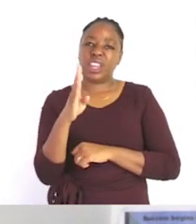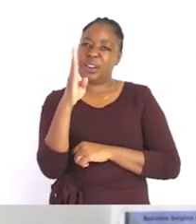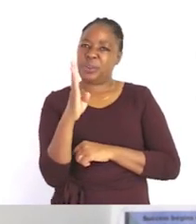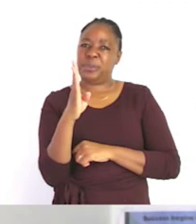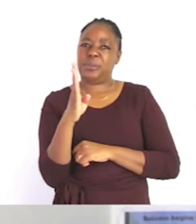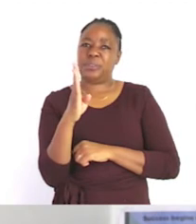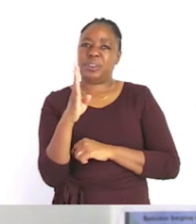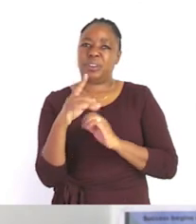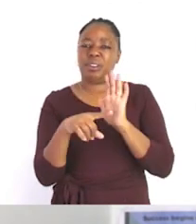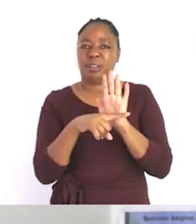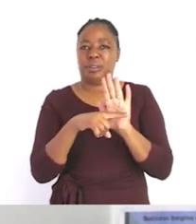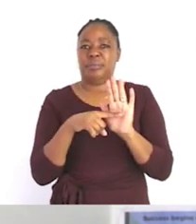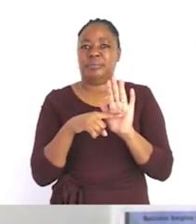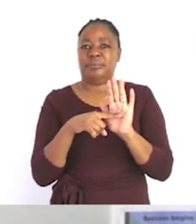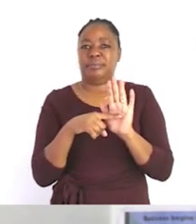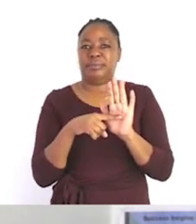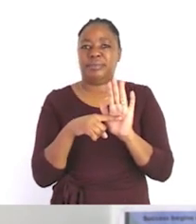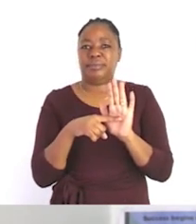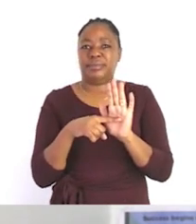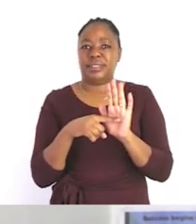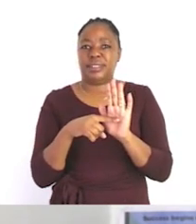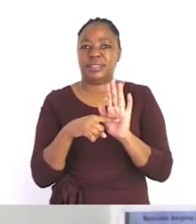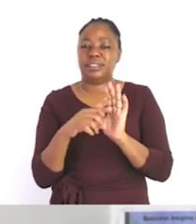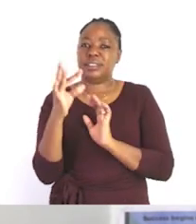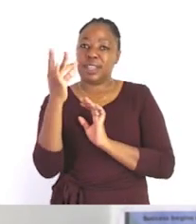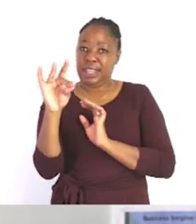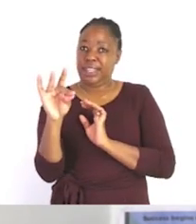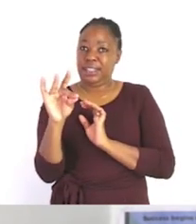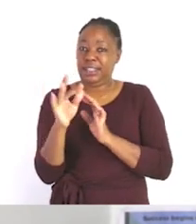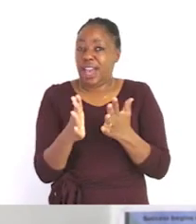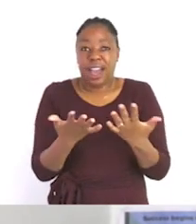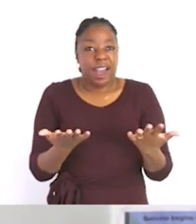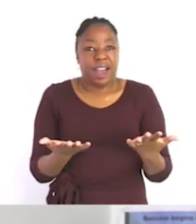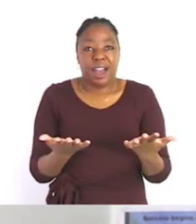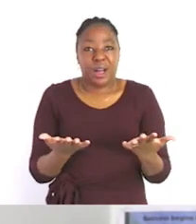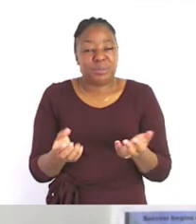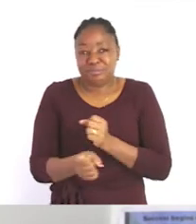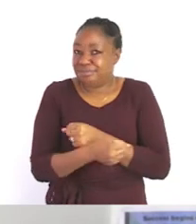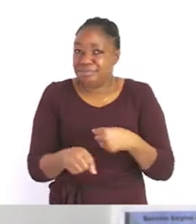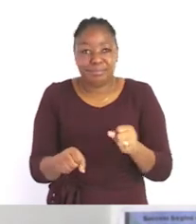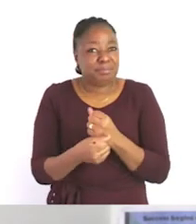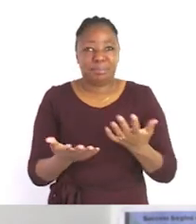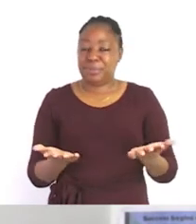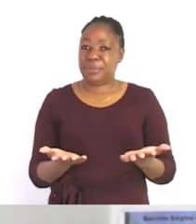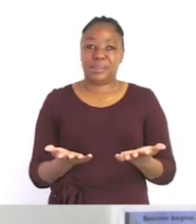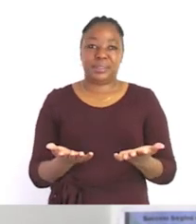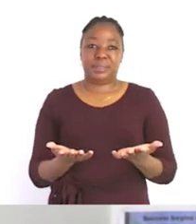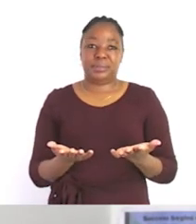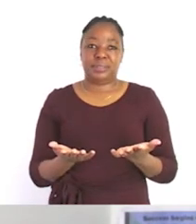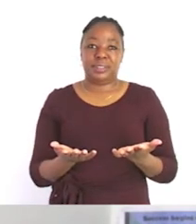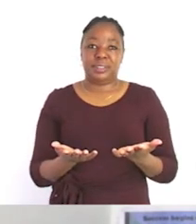4 minus or subtract 8. That doesn't sound right. So we need to help the number